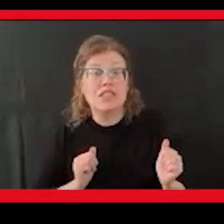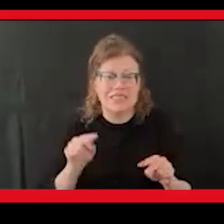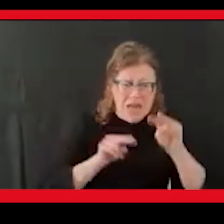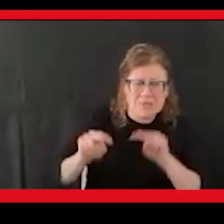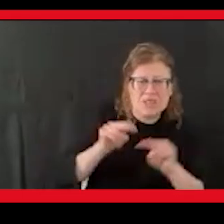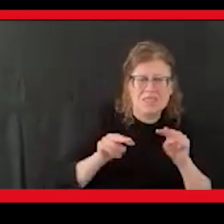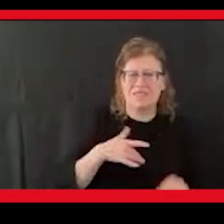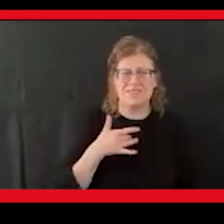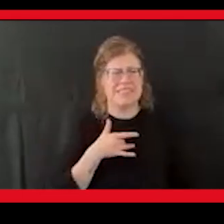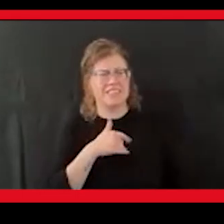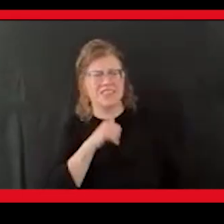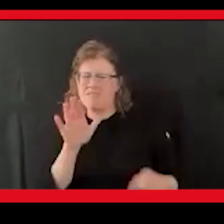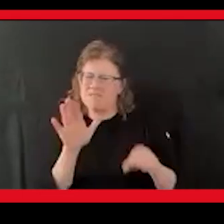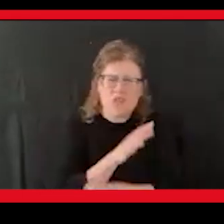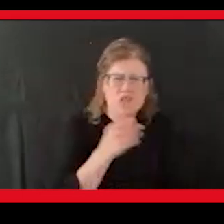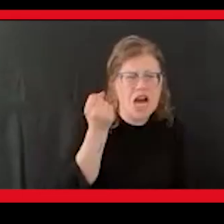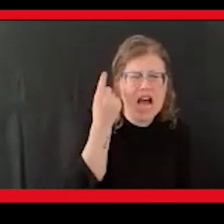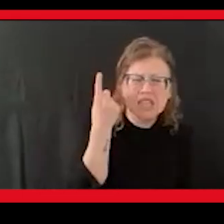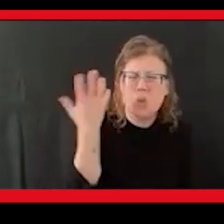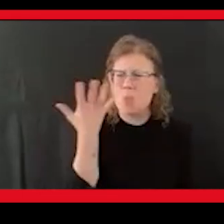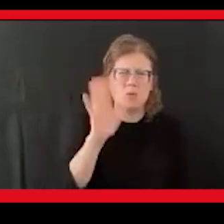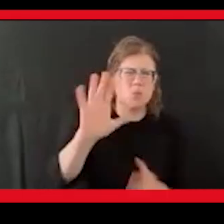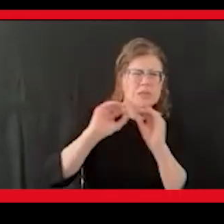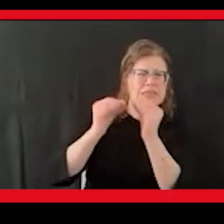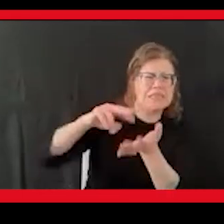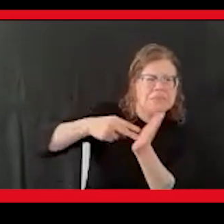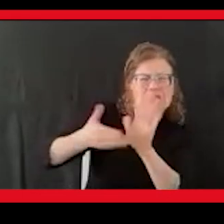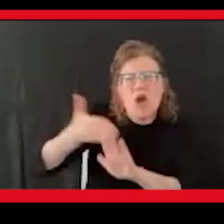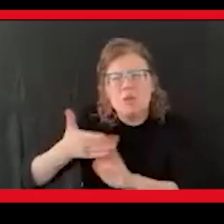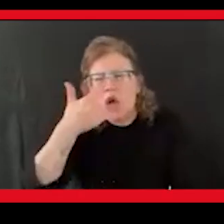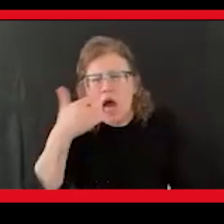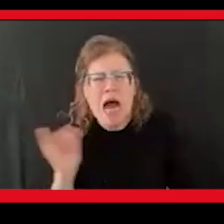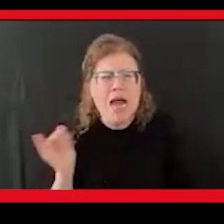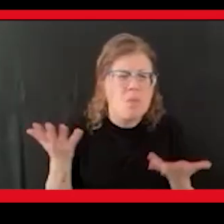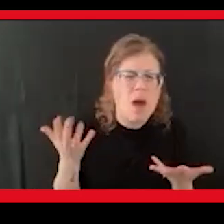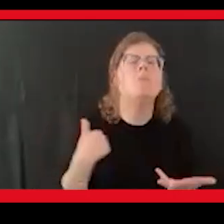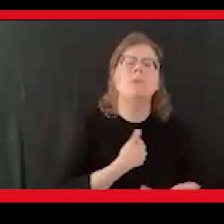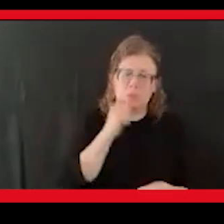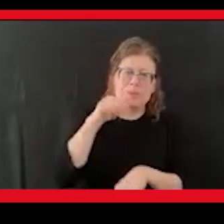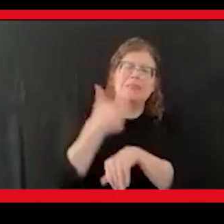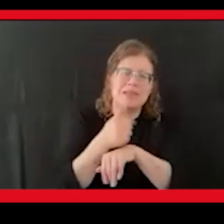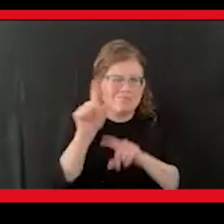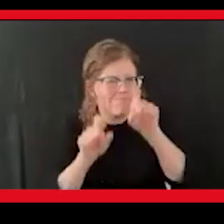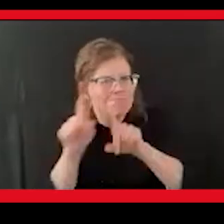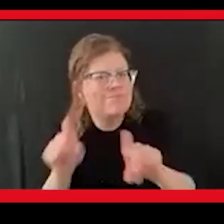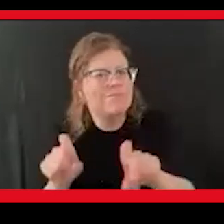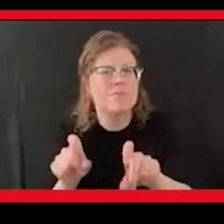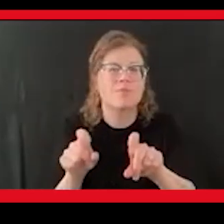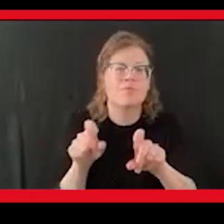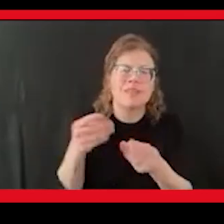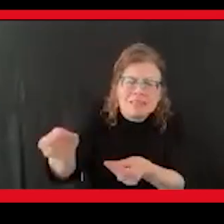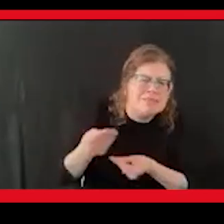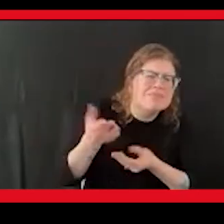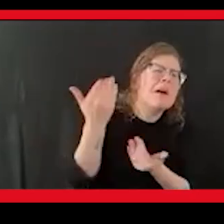So we created this question to give a chance for organizations to say more about themselves beyond the mandate